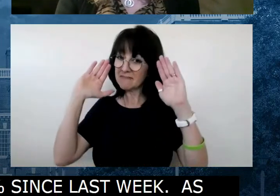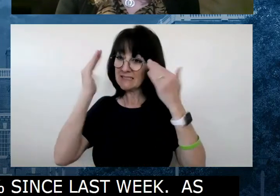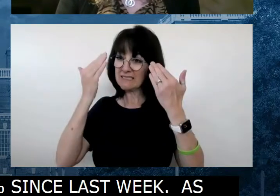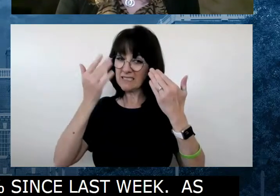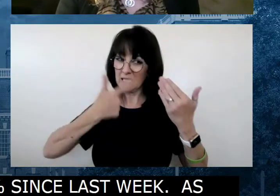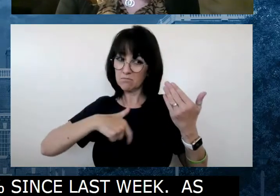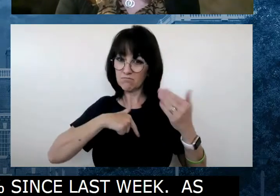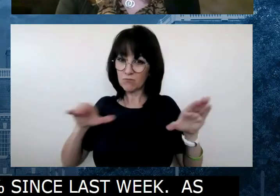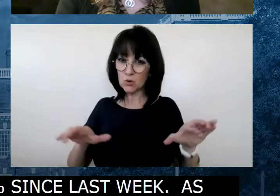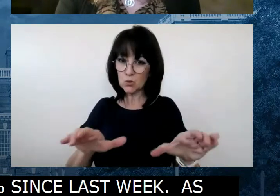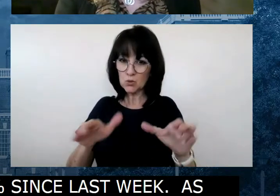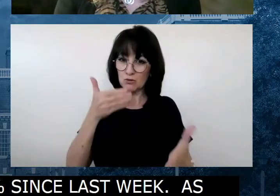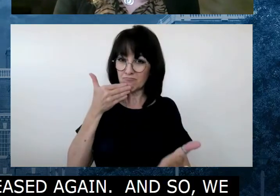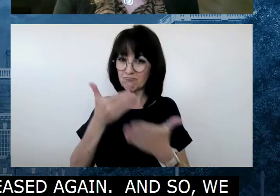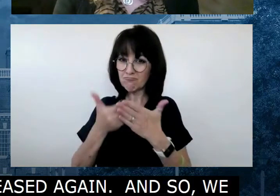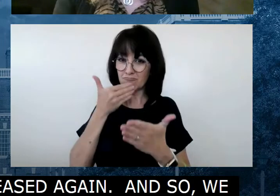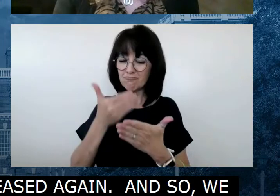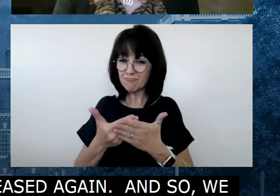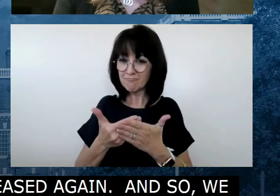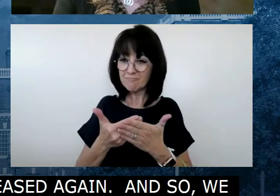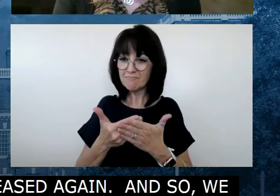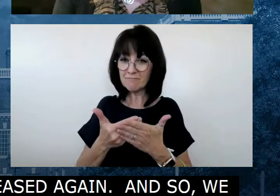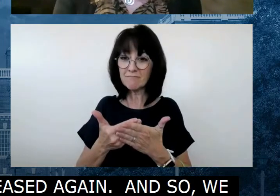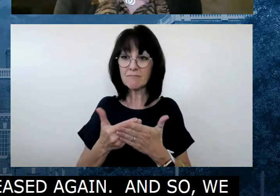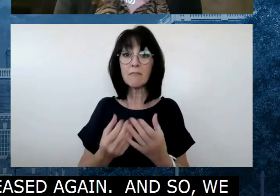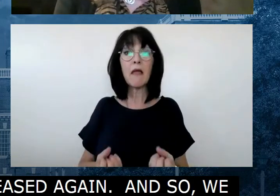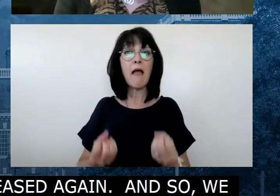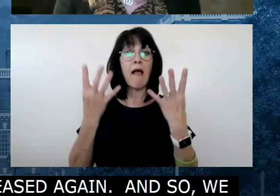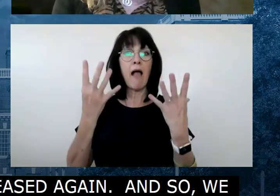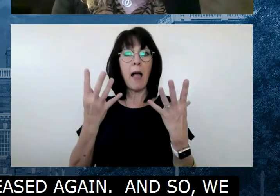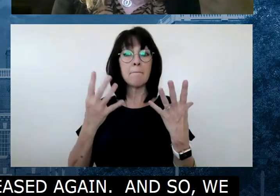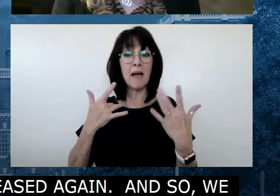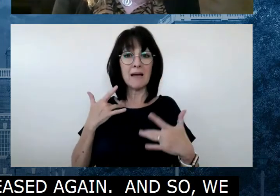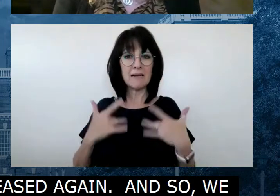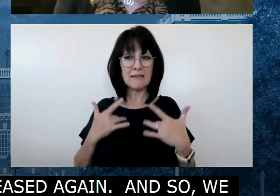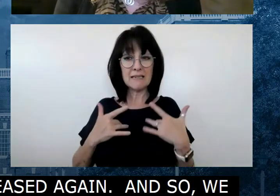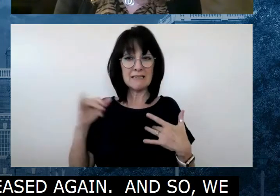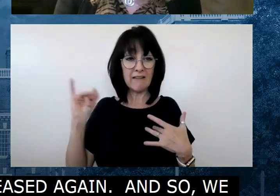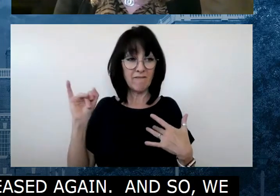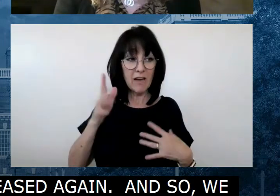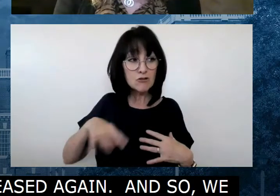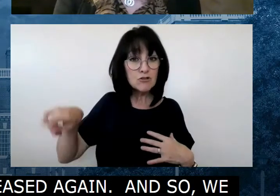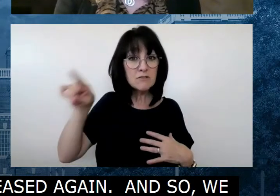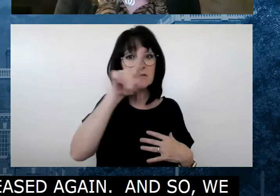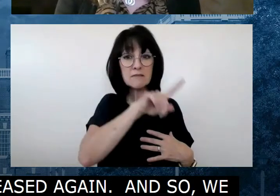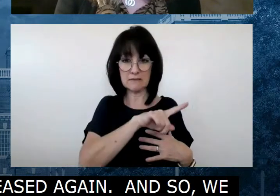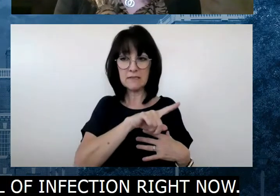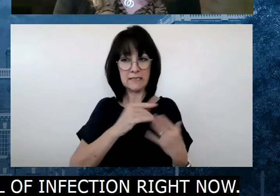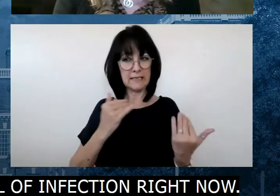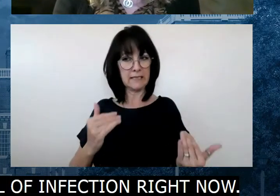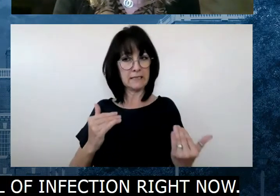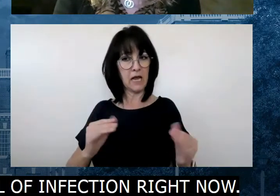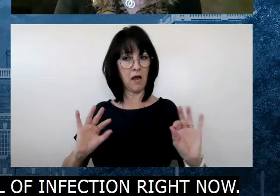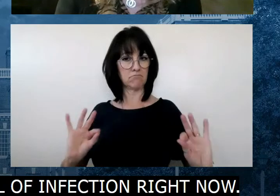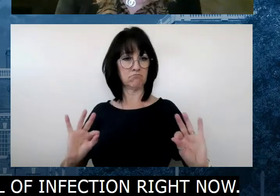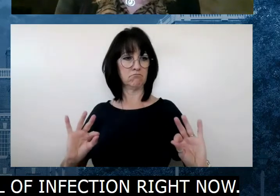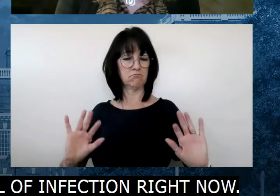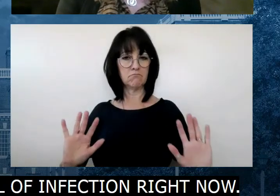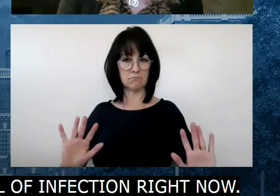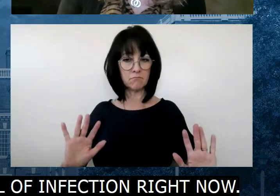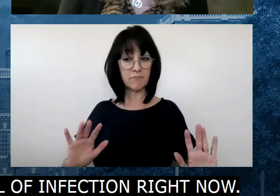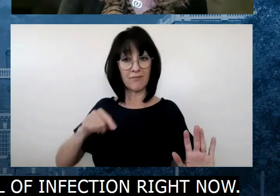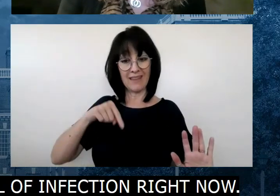as the level of infection right now. We don't have any areas of concern again this week,